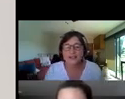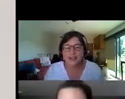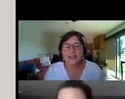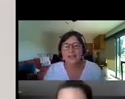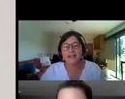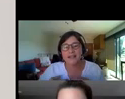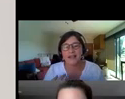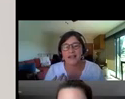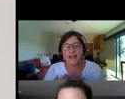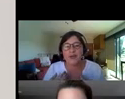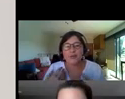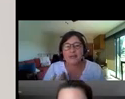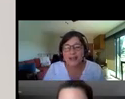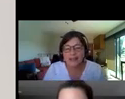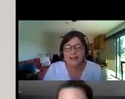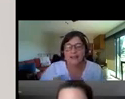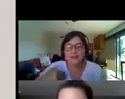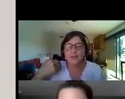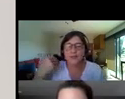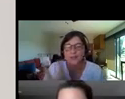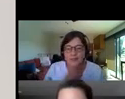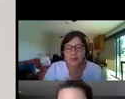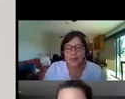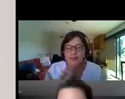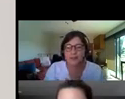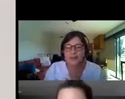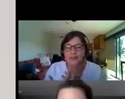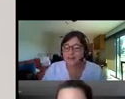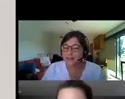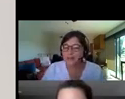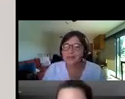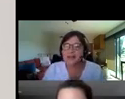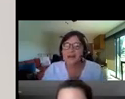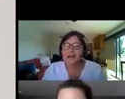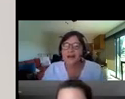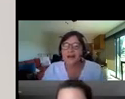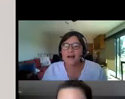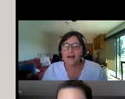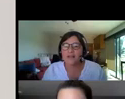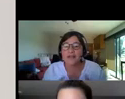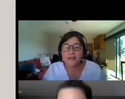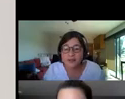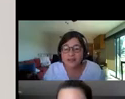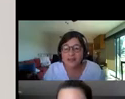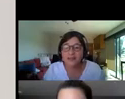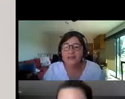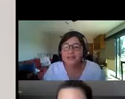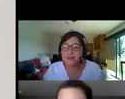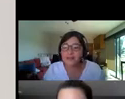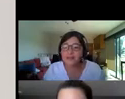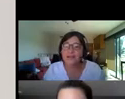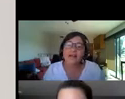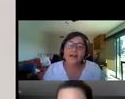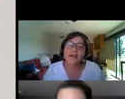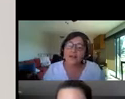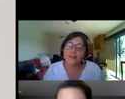the identity that they relate to their Spanish speaking skills. All of my students in this